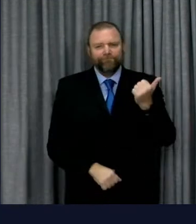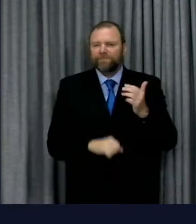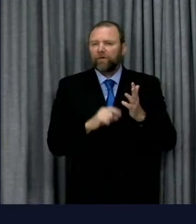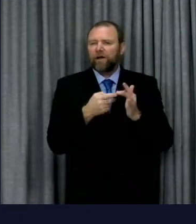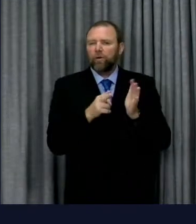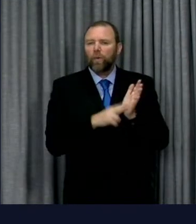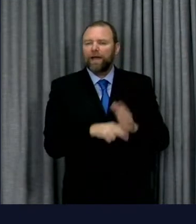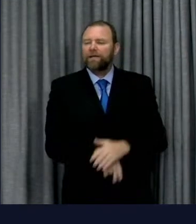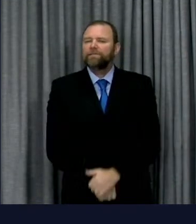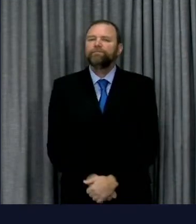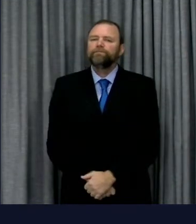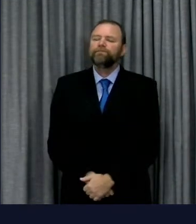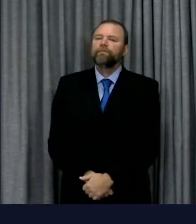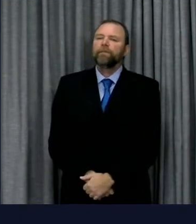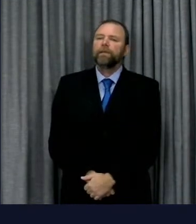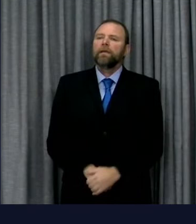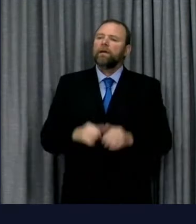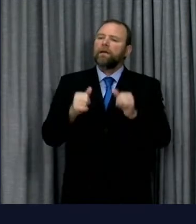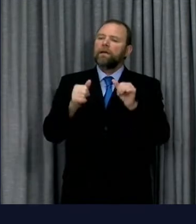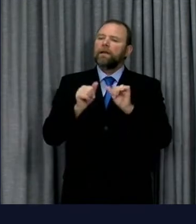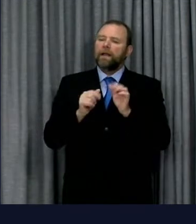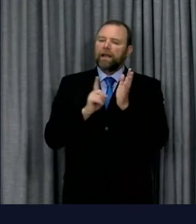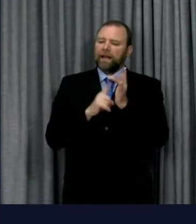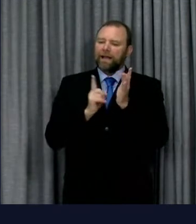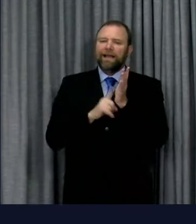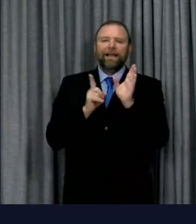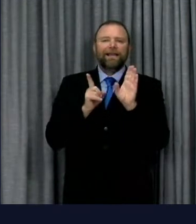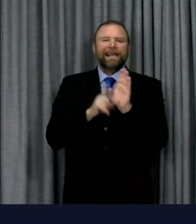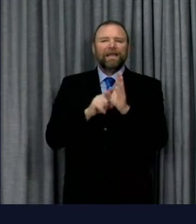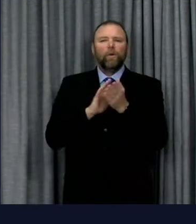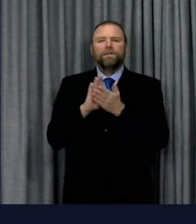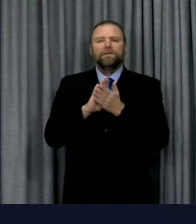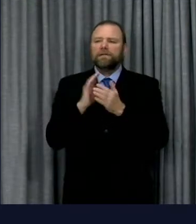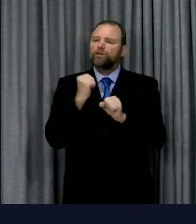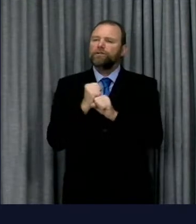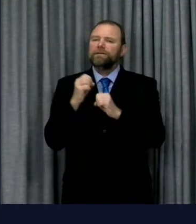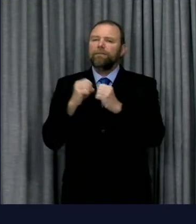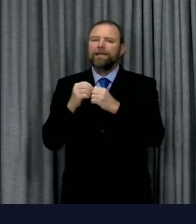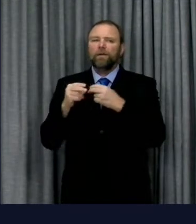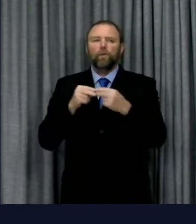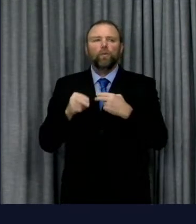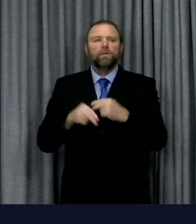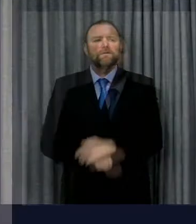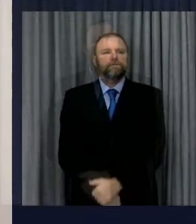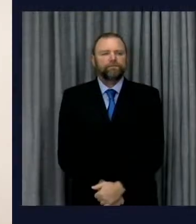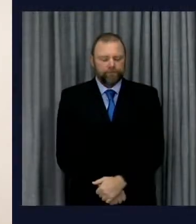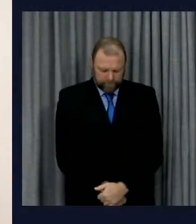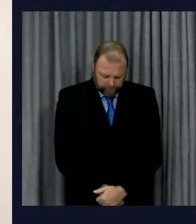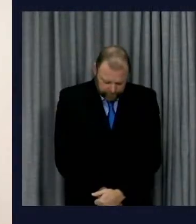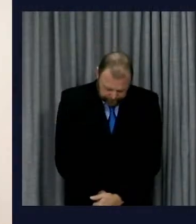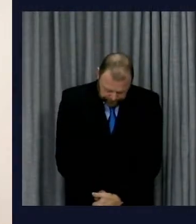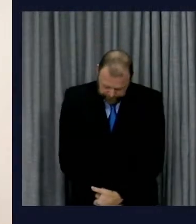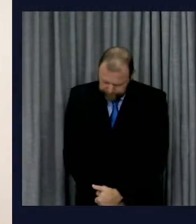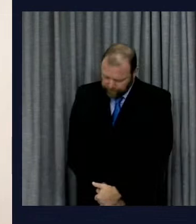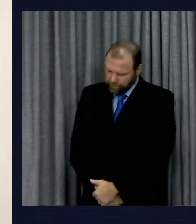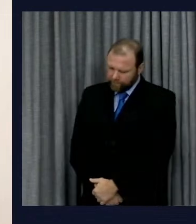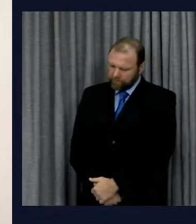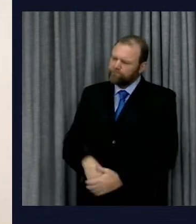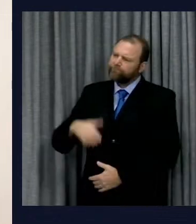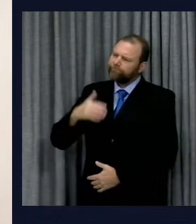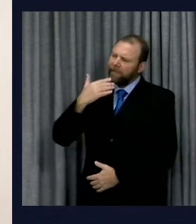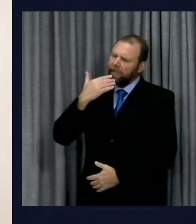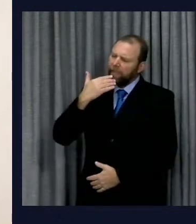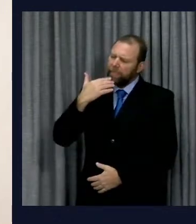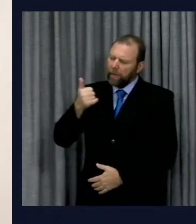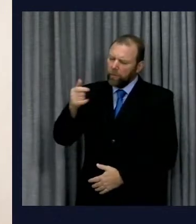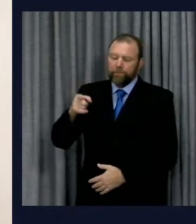Owain, diolch yn fawr. Over to Lily Hewitson at GB News. Thank you, First Minister. If another